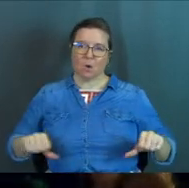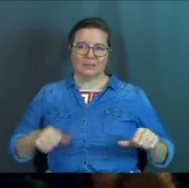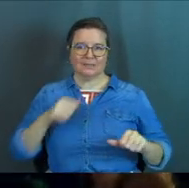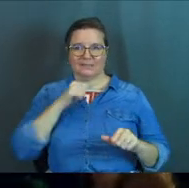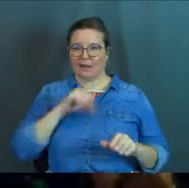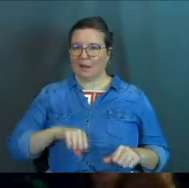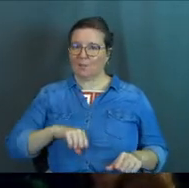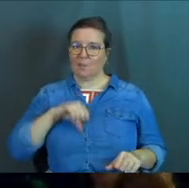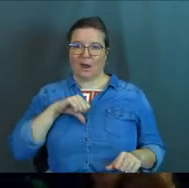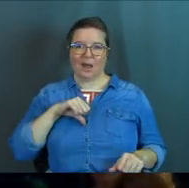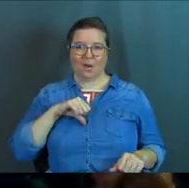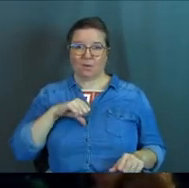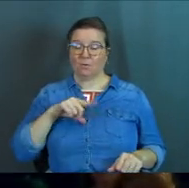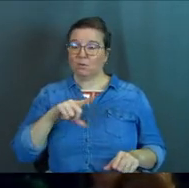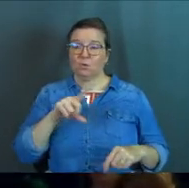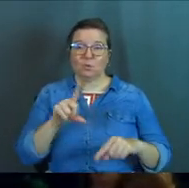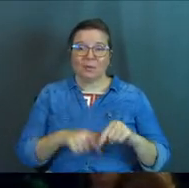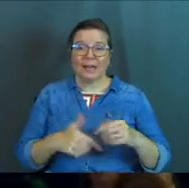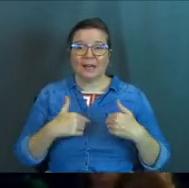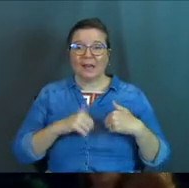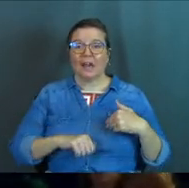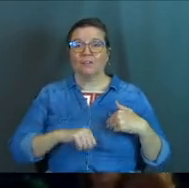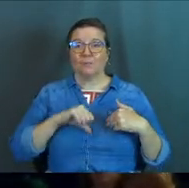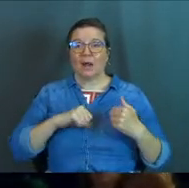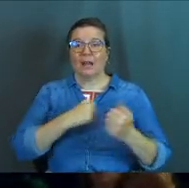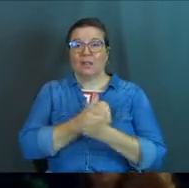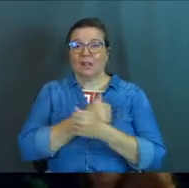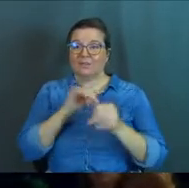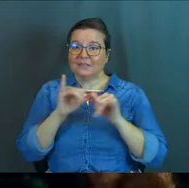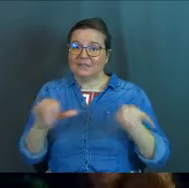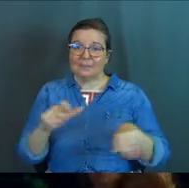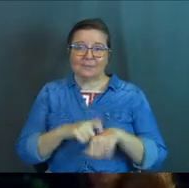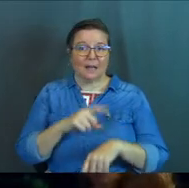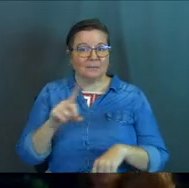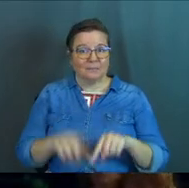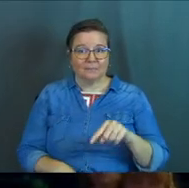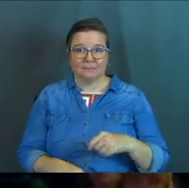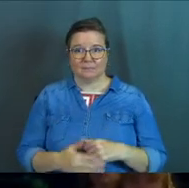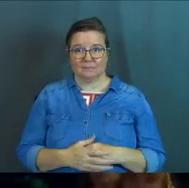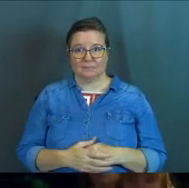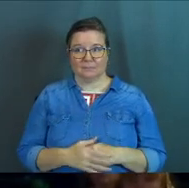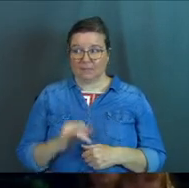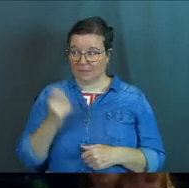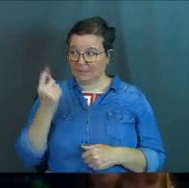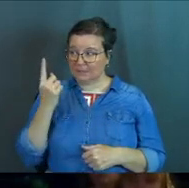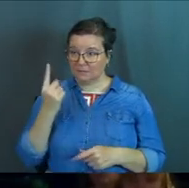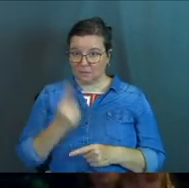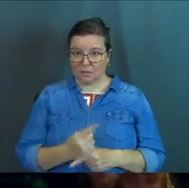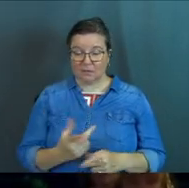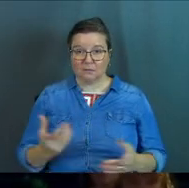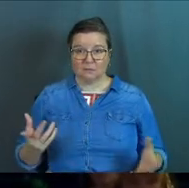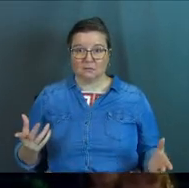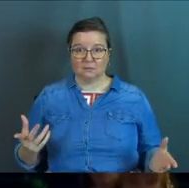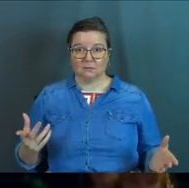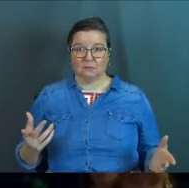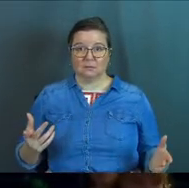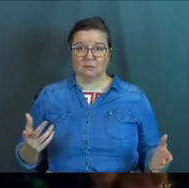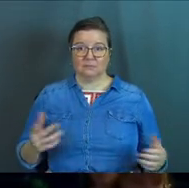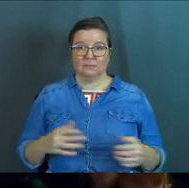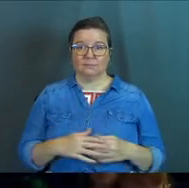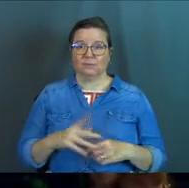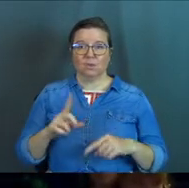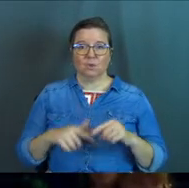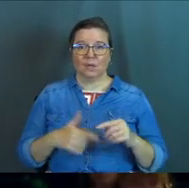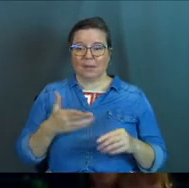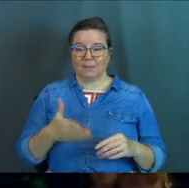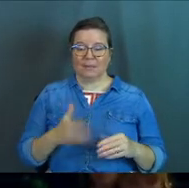is not proud. You can't have pride and love at the same time. That makes sense to us, doesn't it?